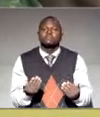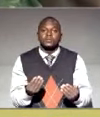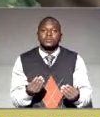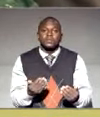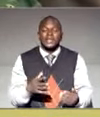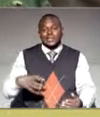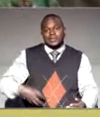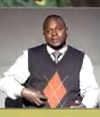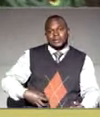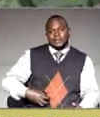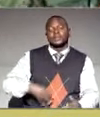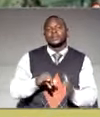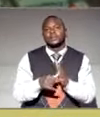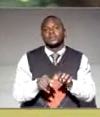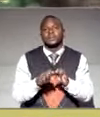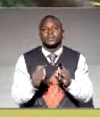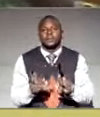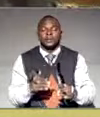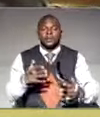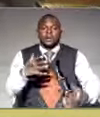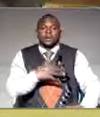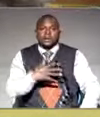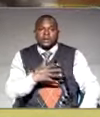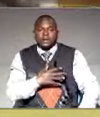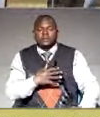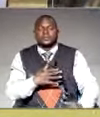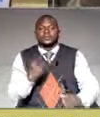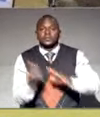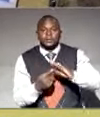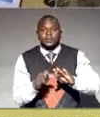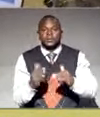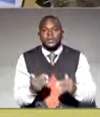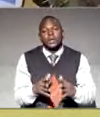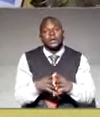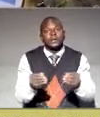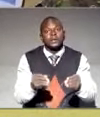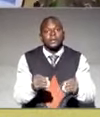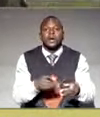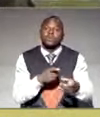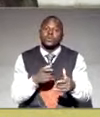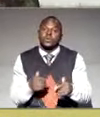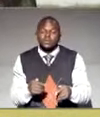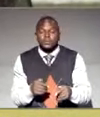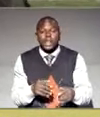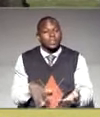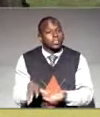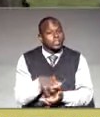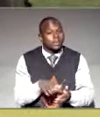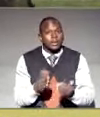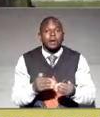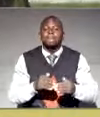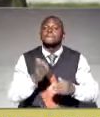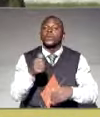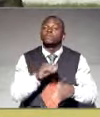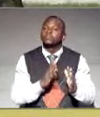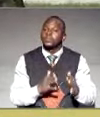kidney issues, heart issues, heart conditions. With the absence of wars and hostilities, the UPDF is now more